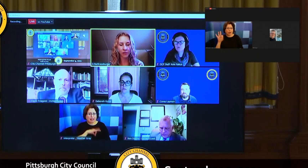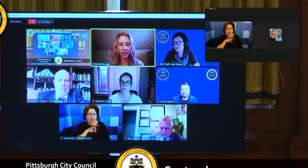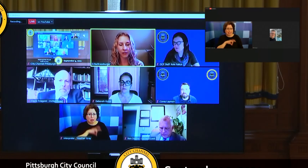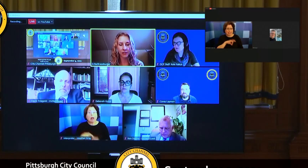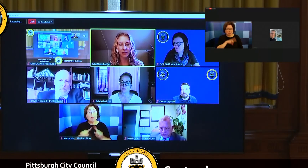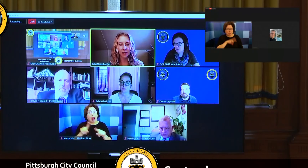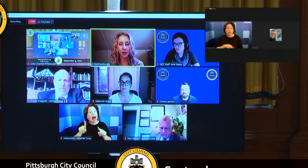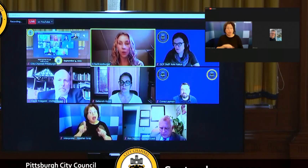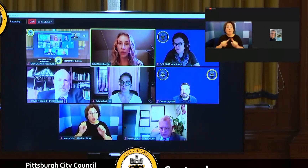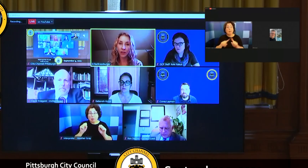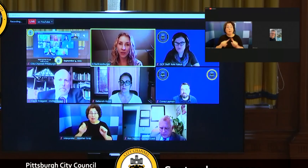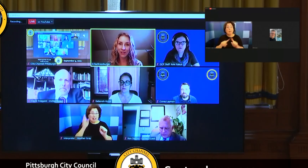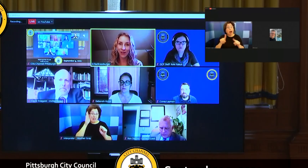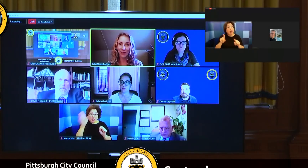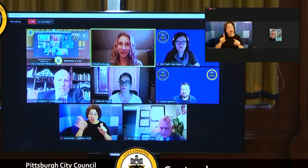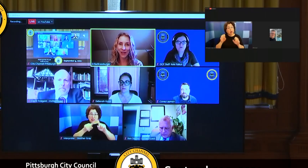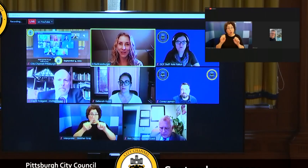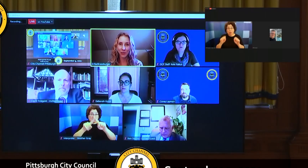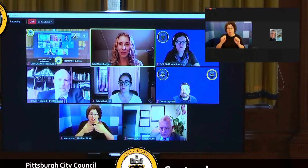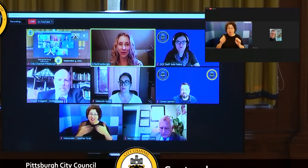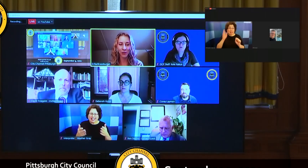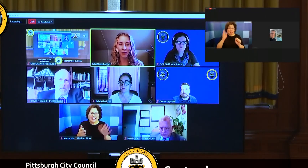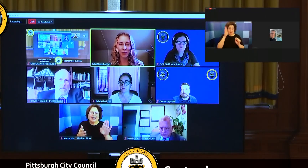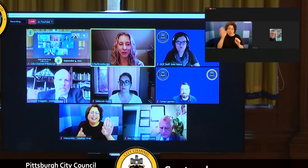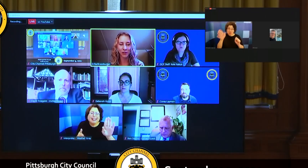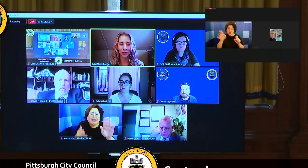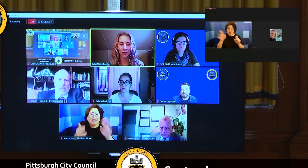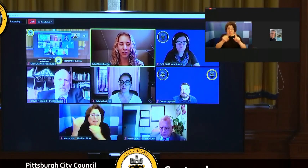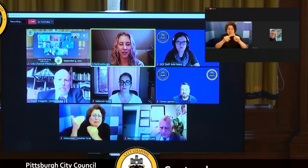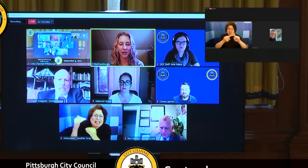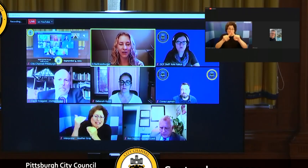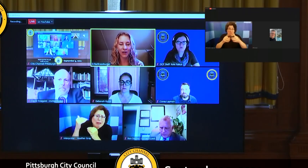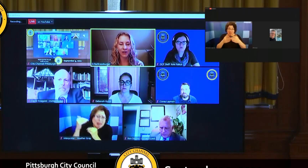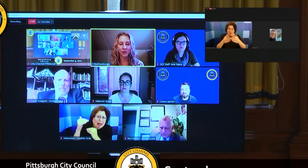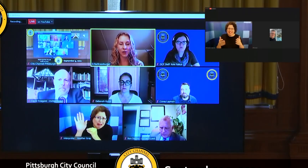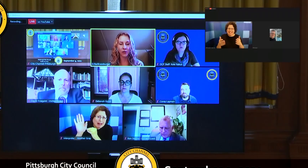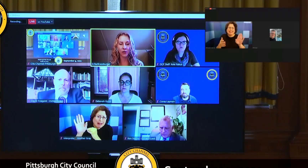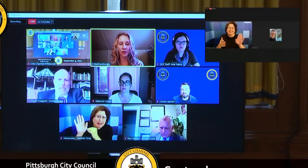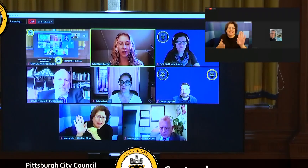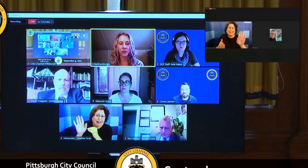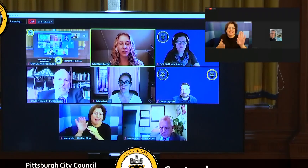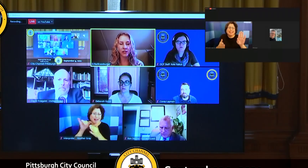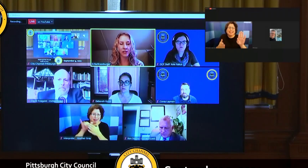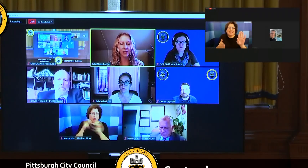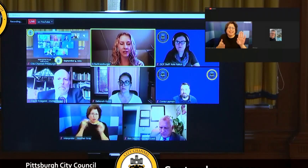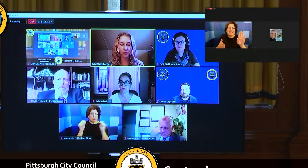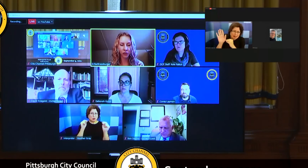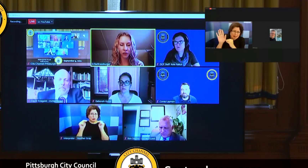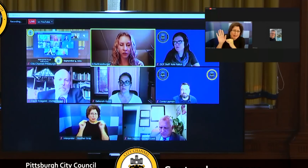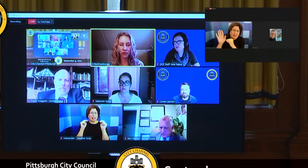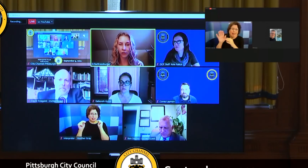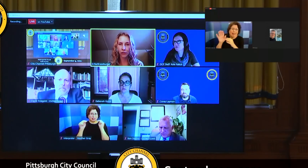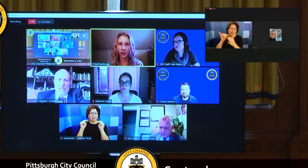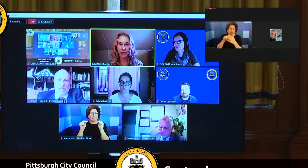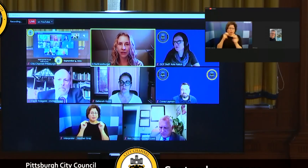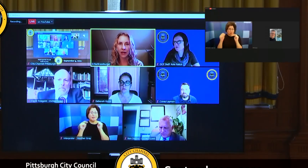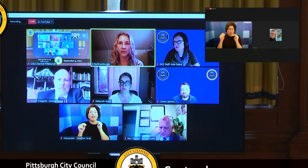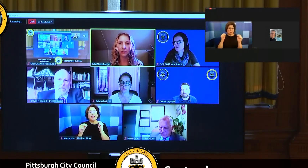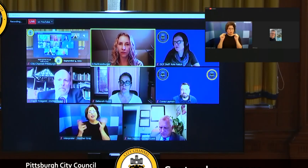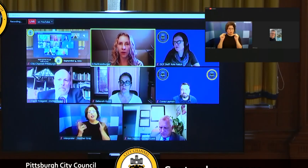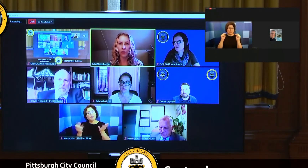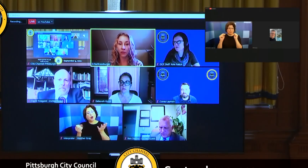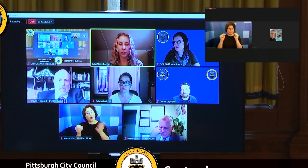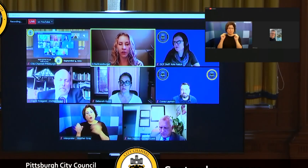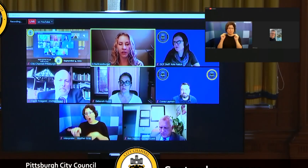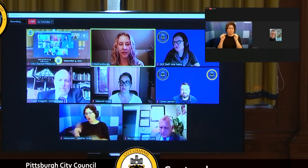of things with limits, though. That's something else that we were able to negotiate. So I would say exclusion of 2 of the 3 Murray Hill houses